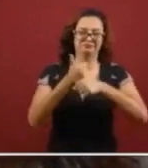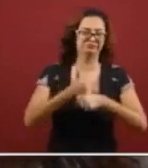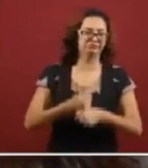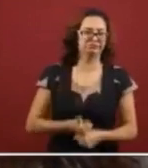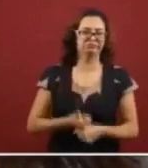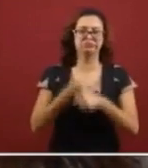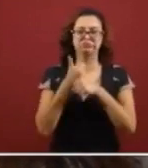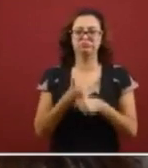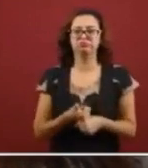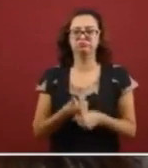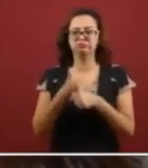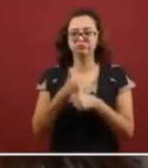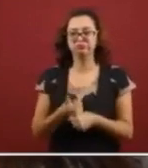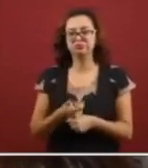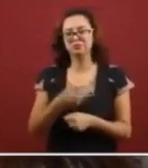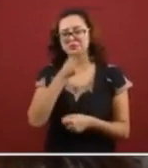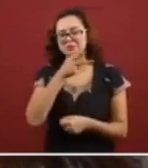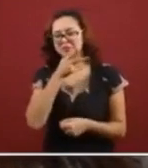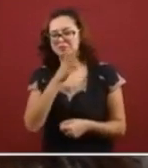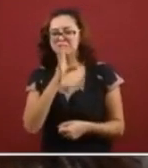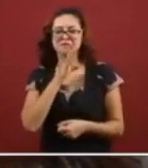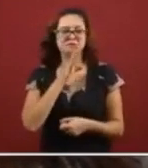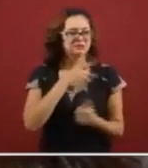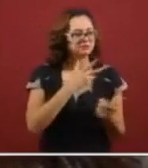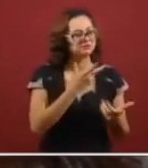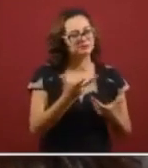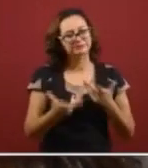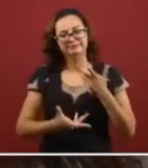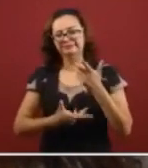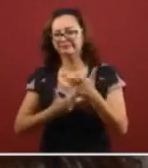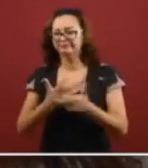This was a great suffrage for the parents